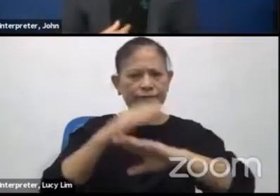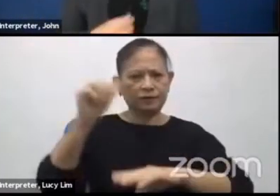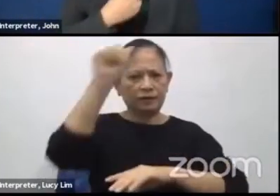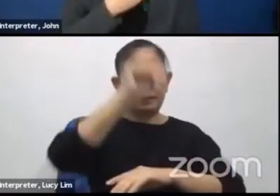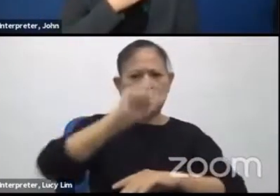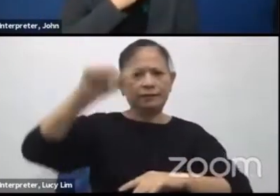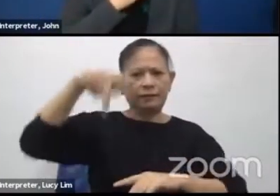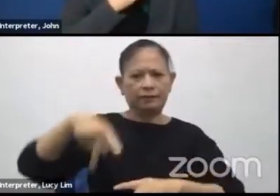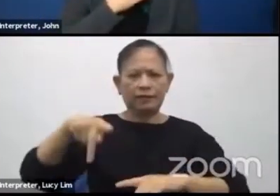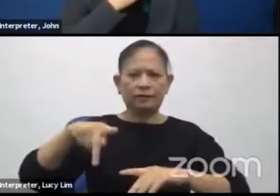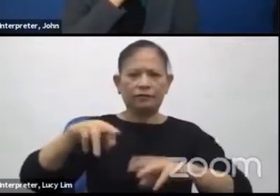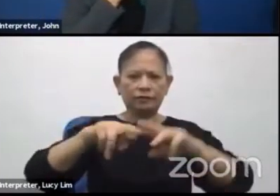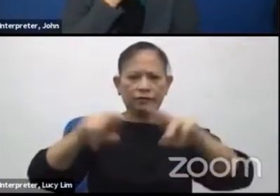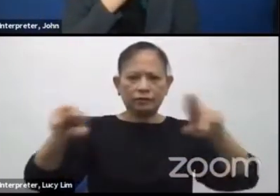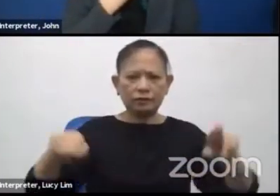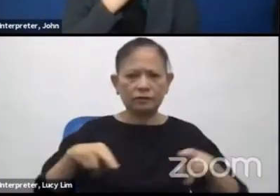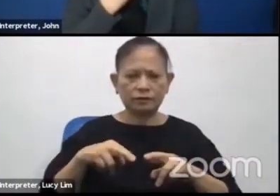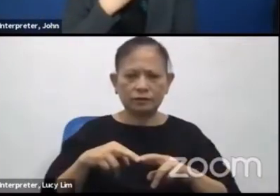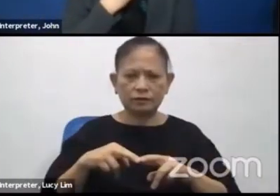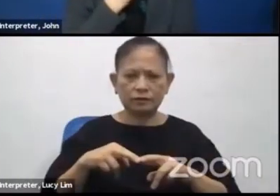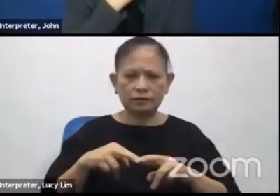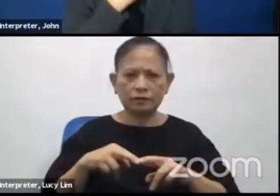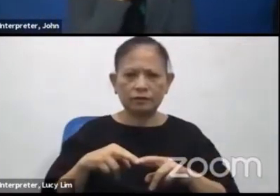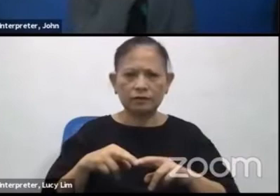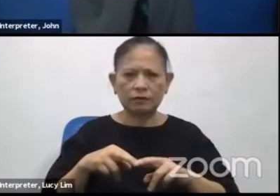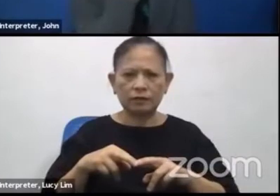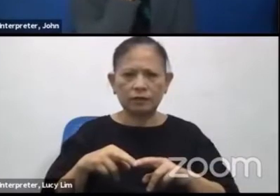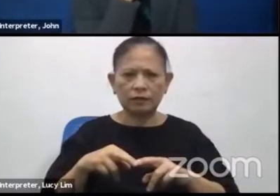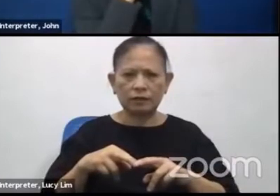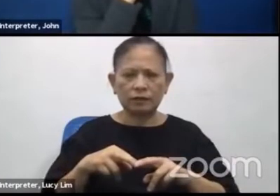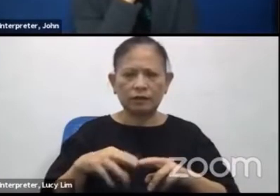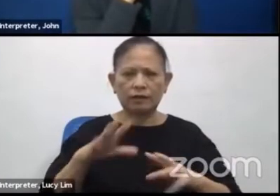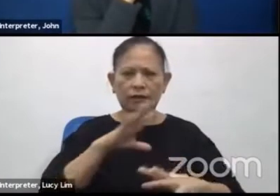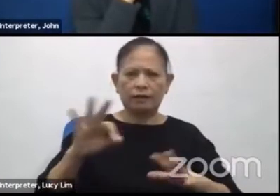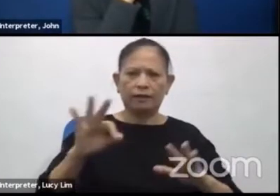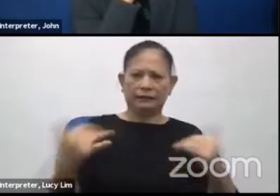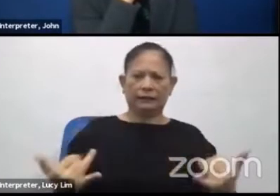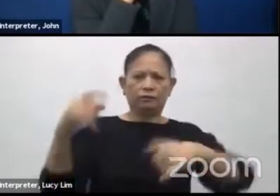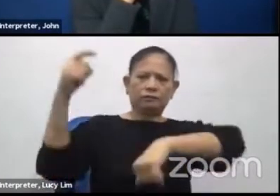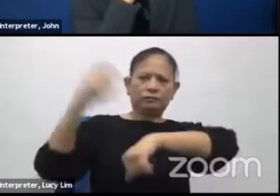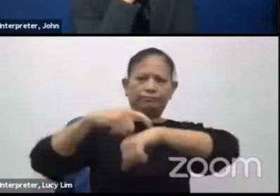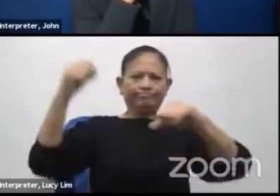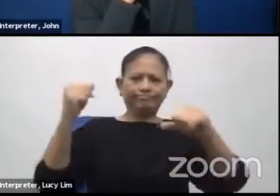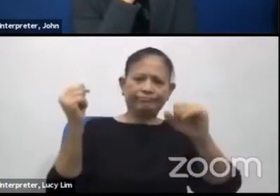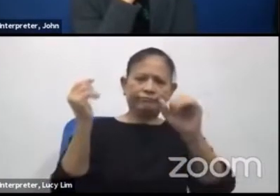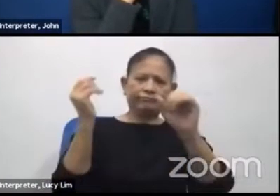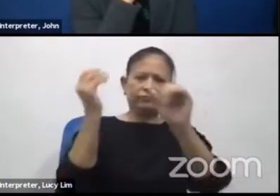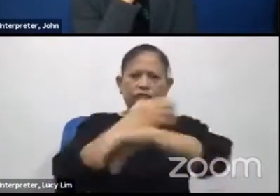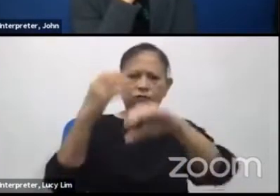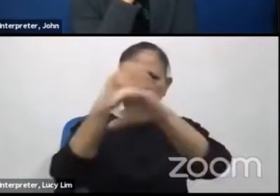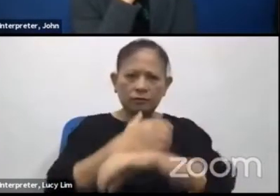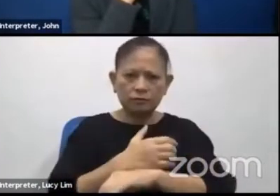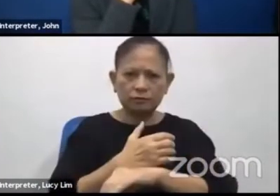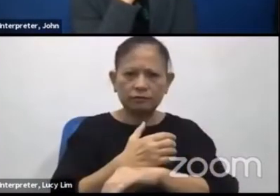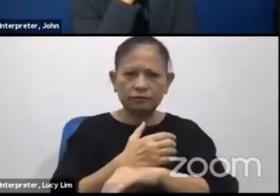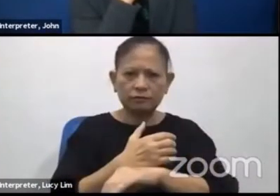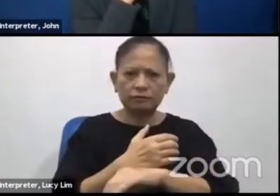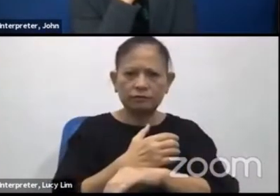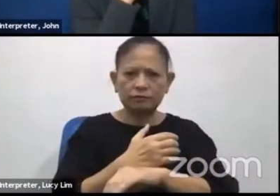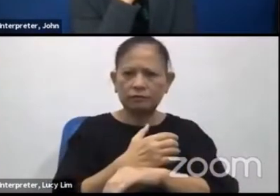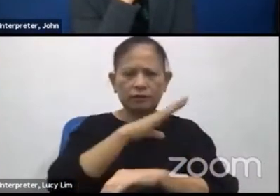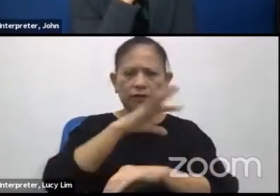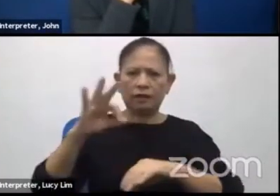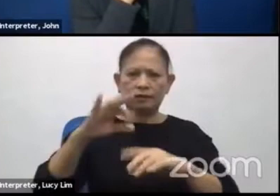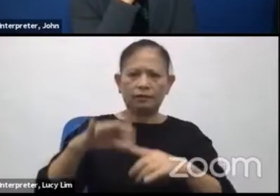region, presents some of the very challenging development indicators for women and girls and socially excluded